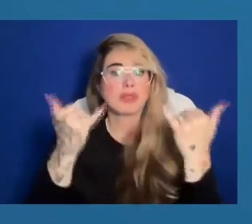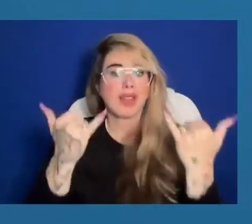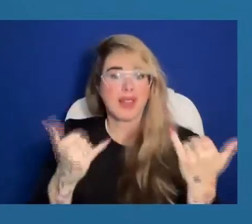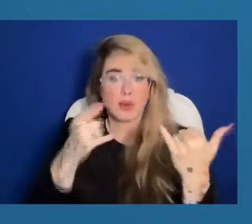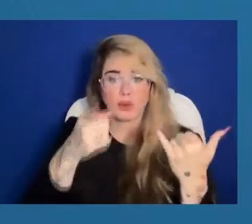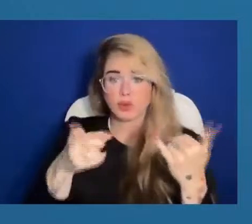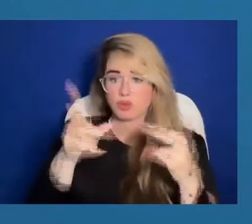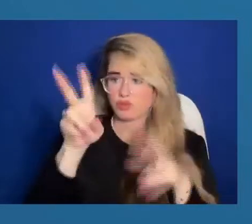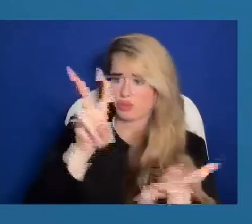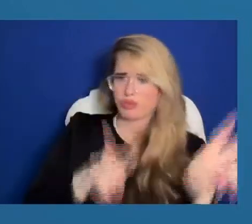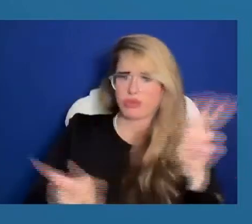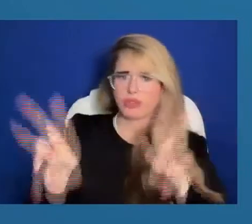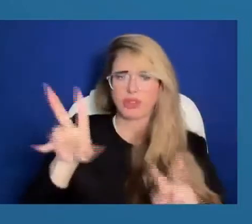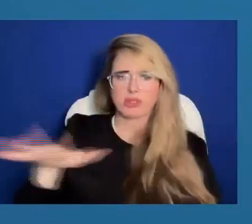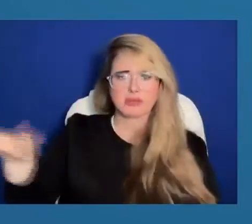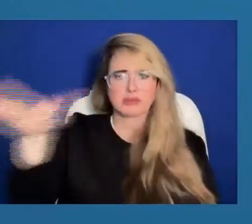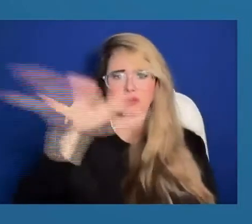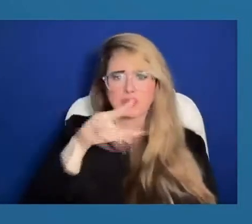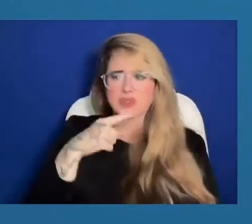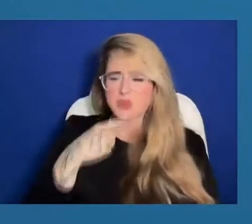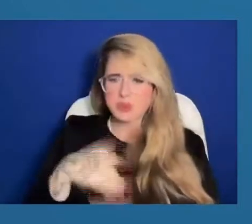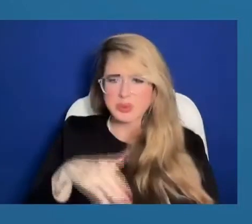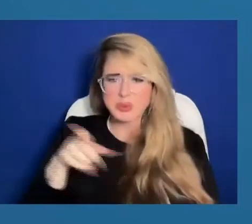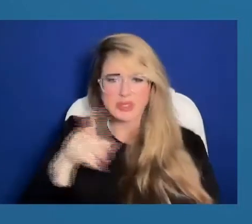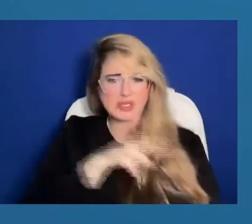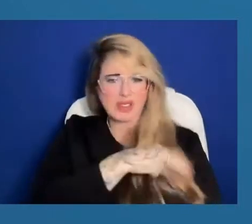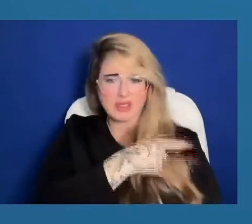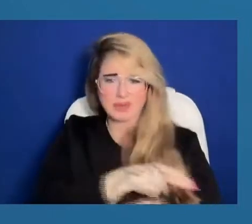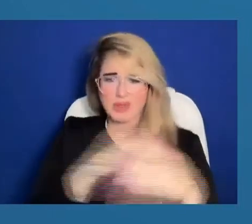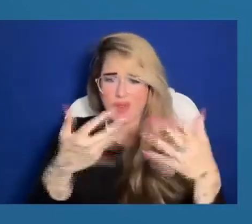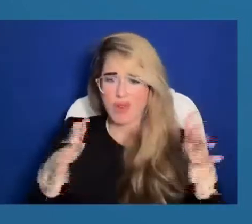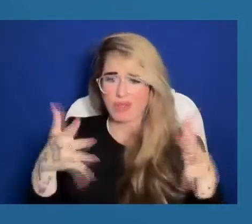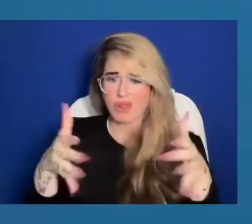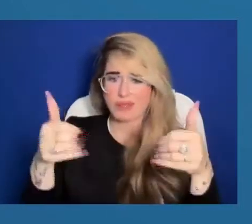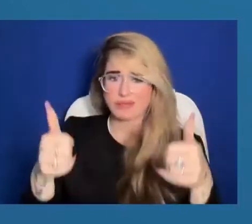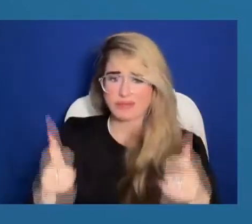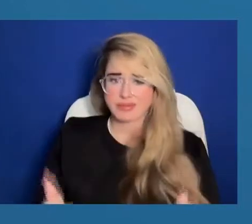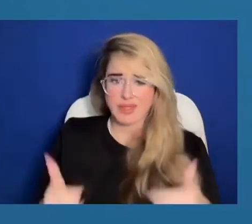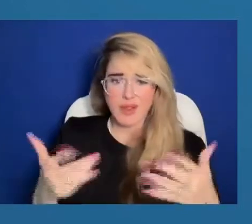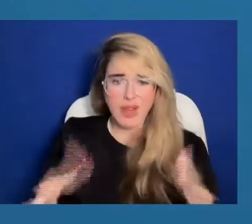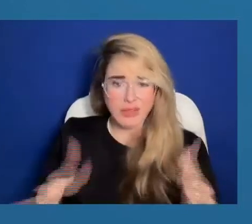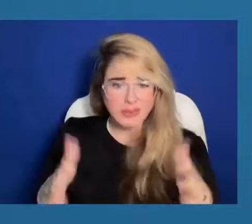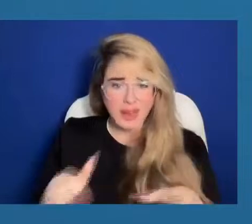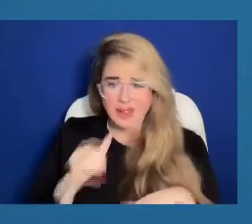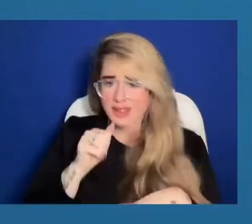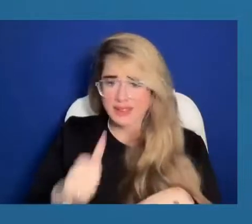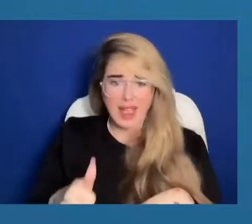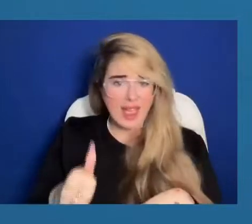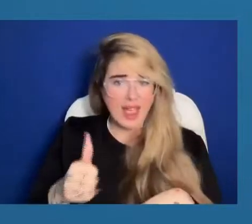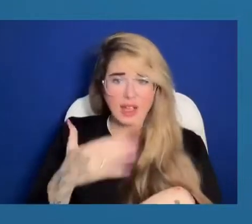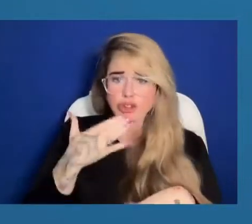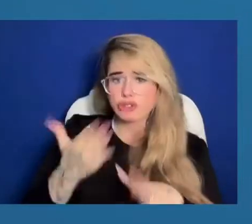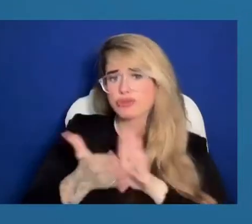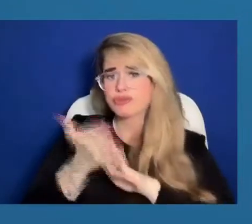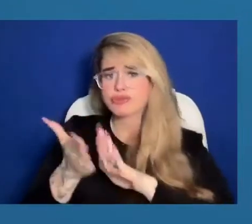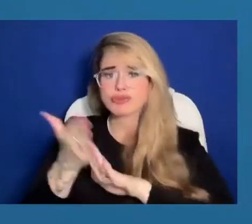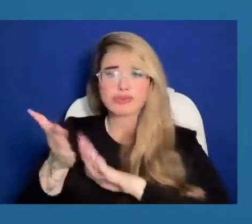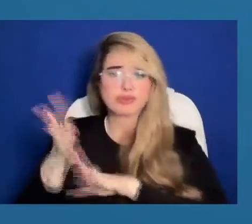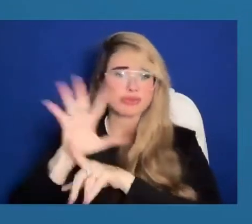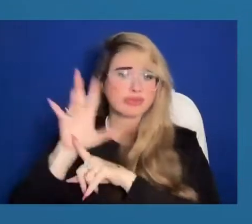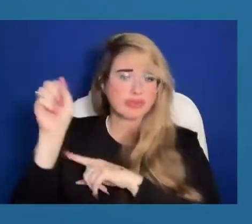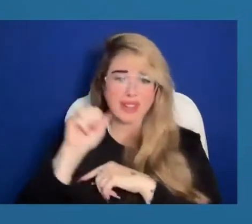look around, and you say, these hospitals aren't in such great shape, right, Sandy? I mean, we're not in we're living high on the hog